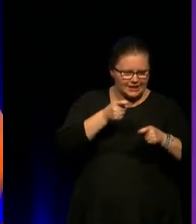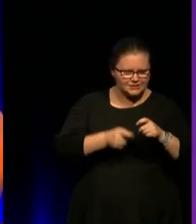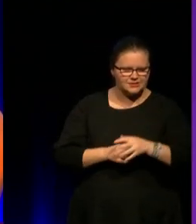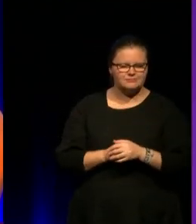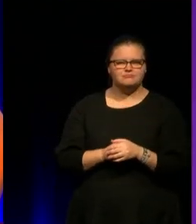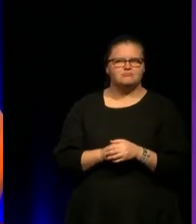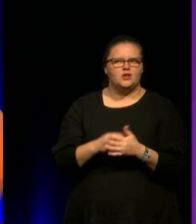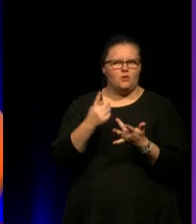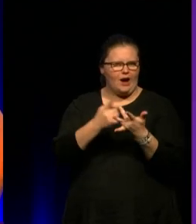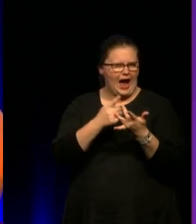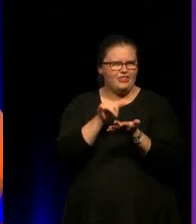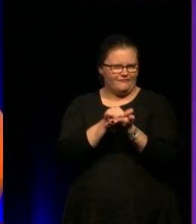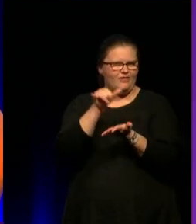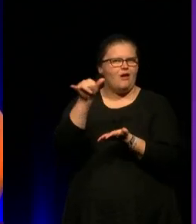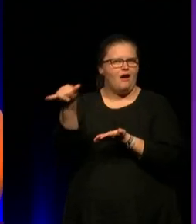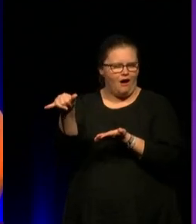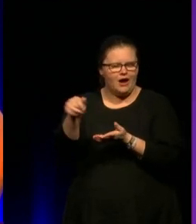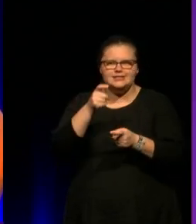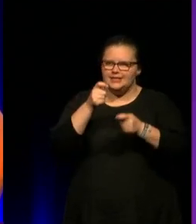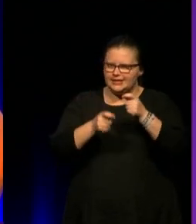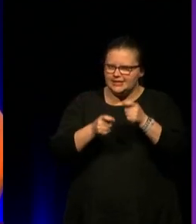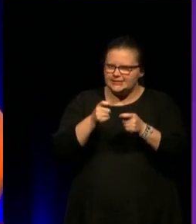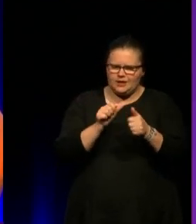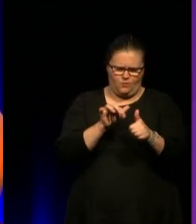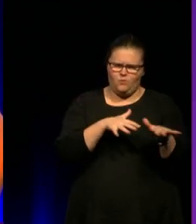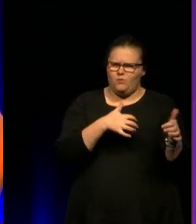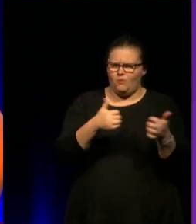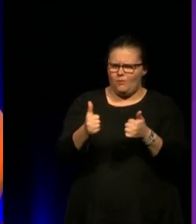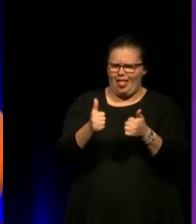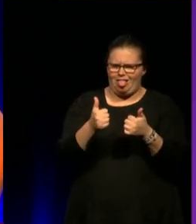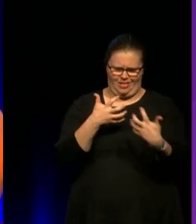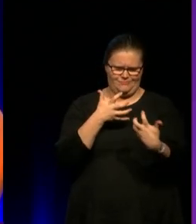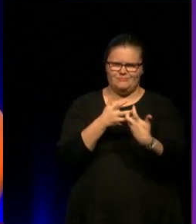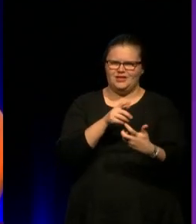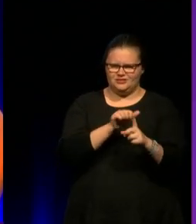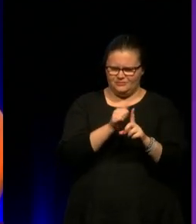other airlines do the same thing. Our test is very well suited for that.